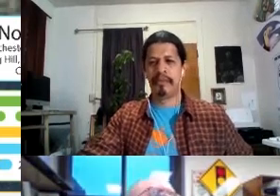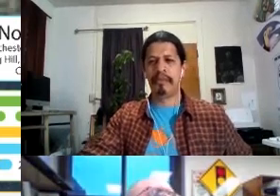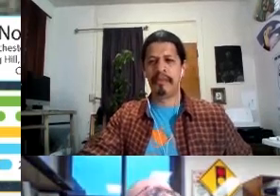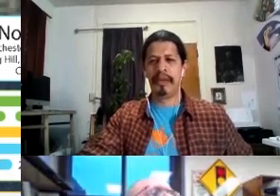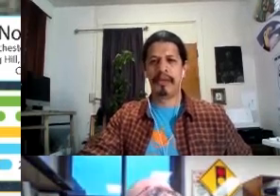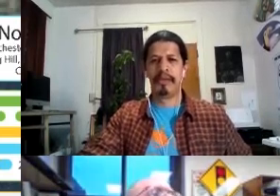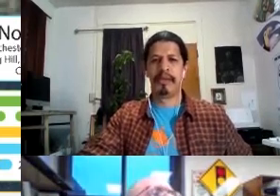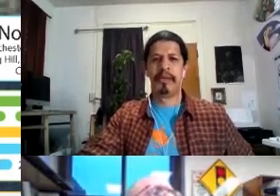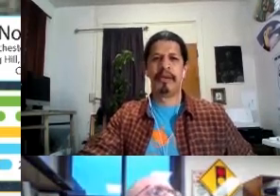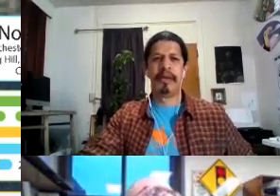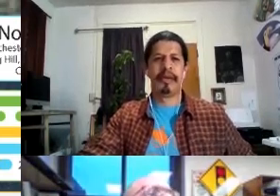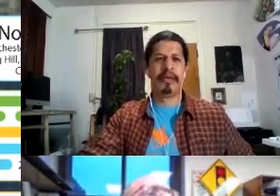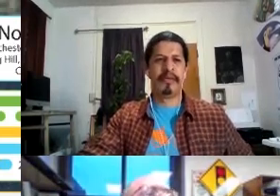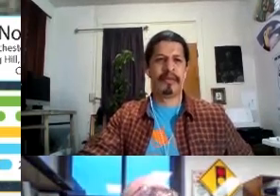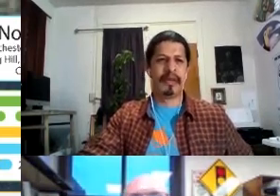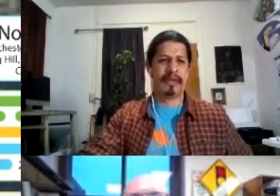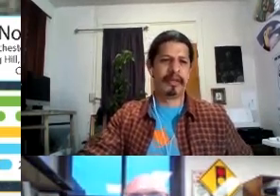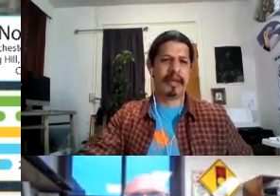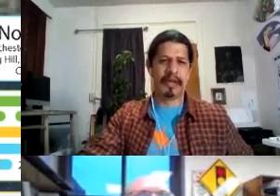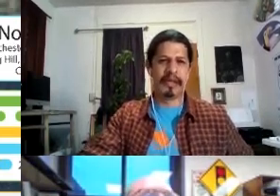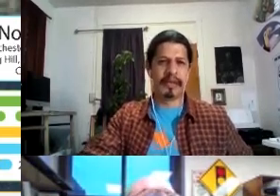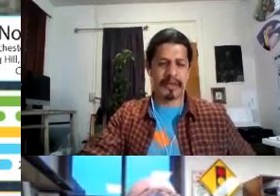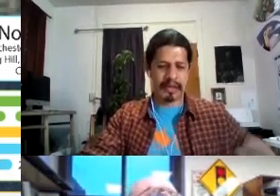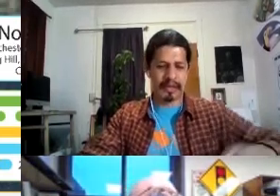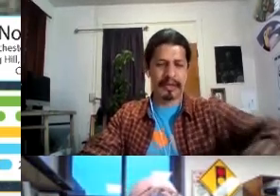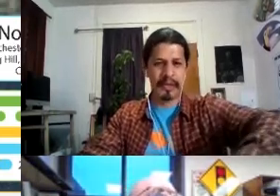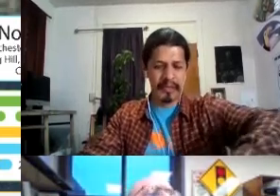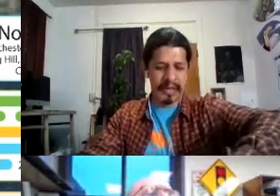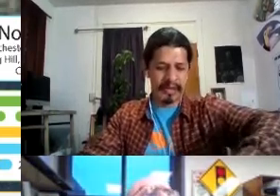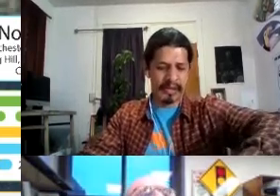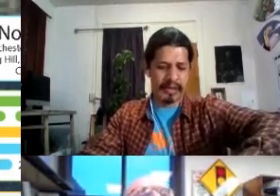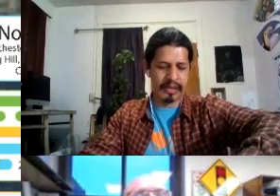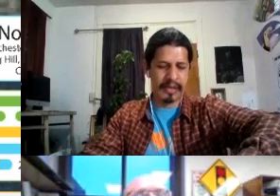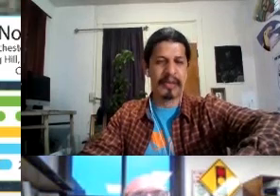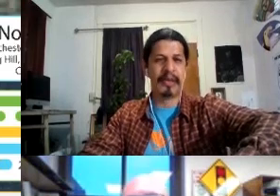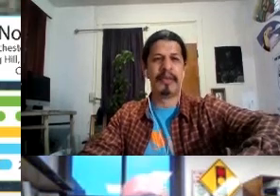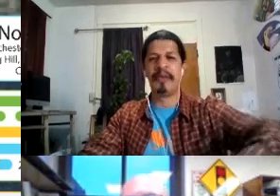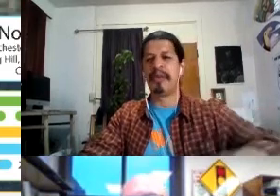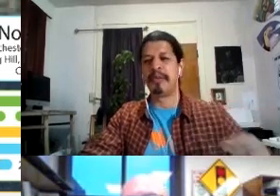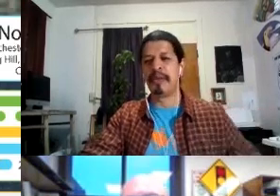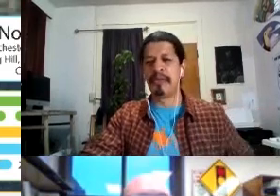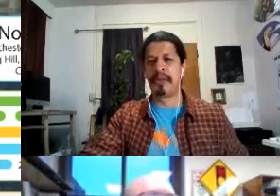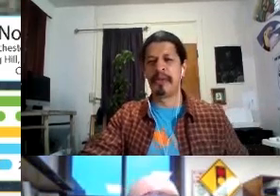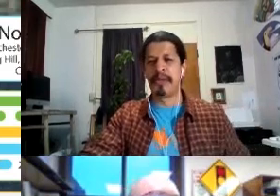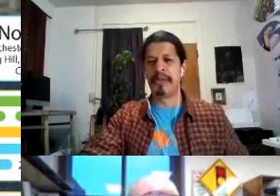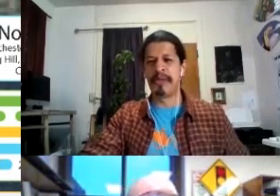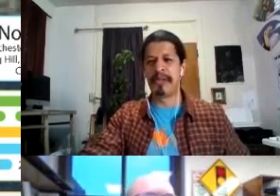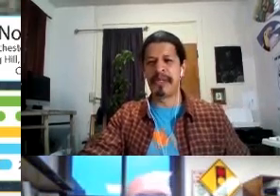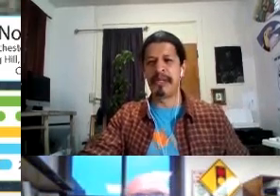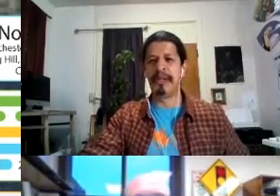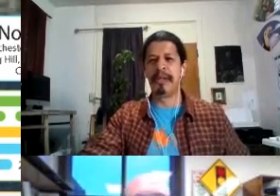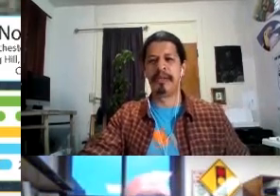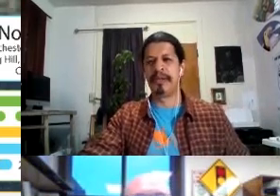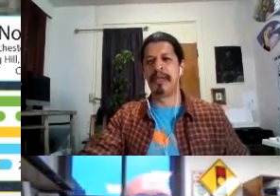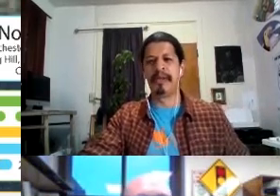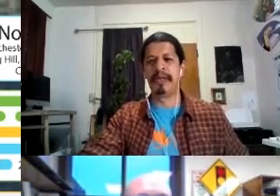them for everybody to read. Yeah, thank you for that. And yeah, I see that we are a little bit past 7:30. Maybe we could do a couple more questions from the